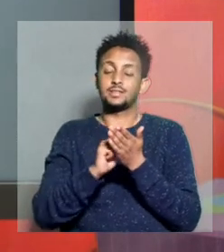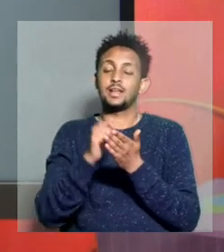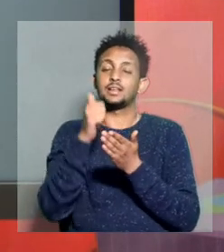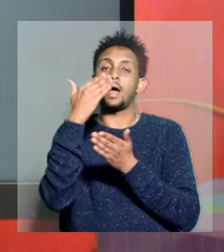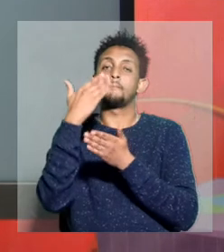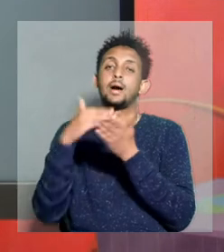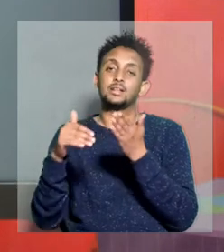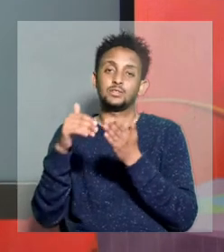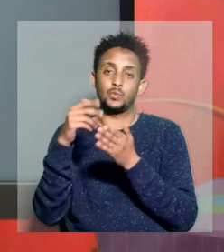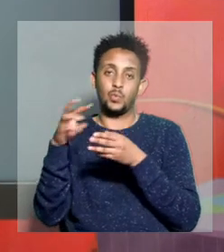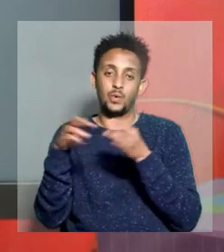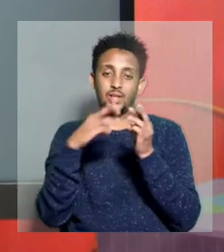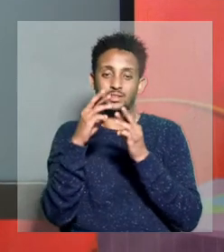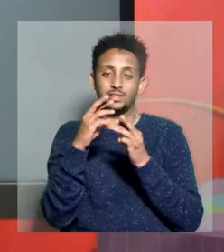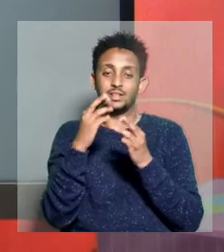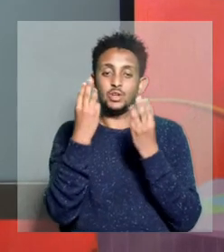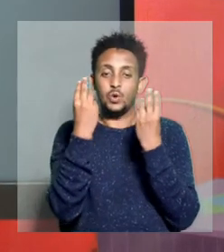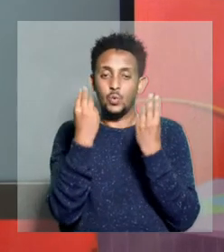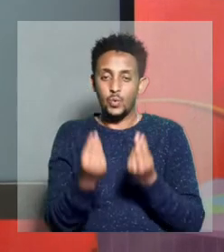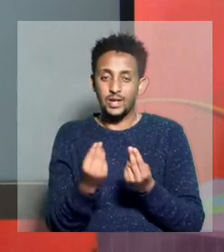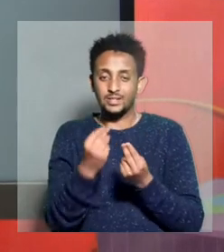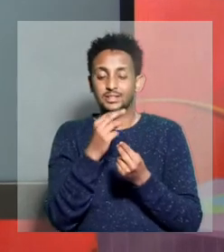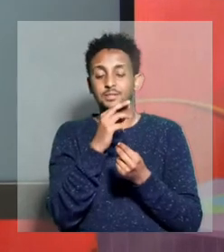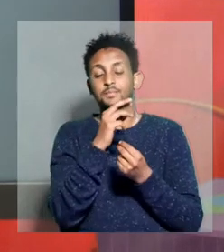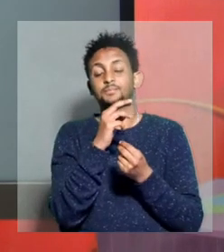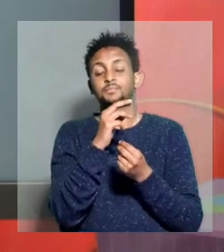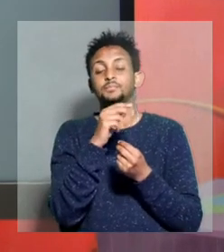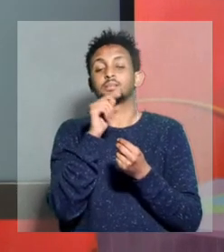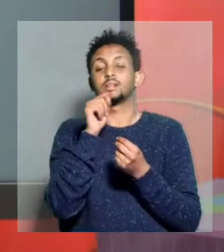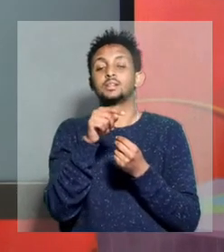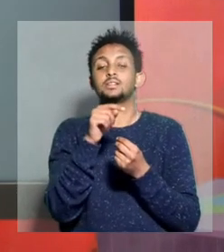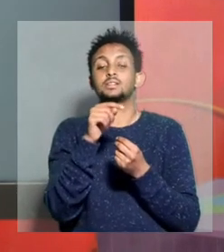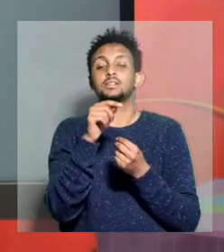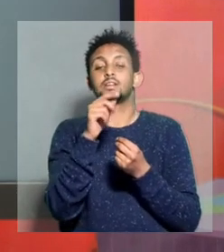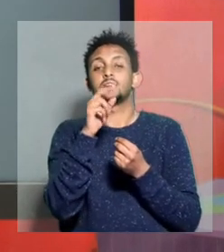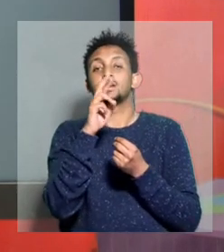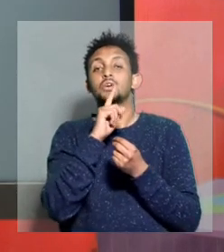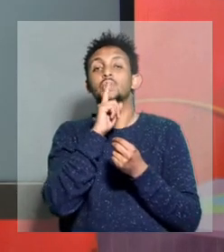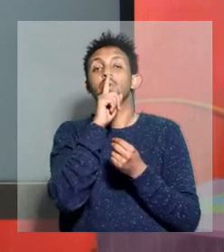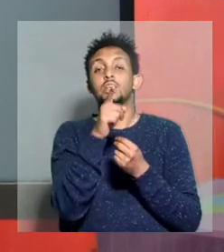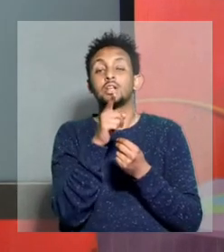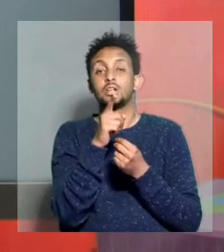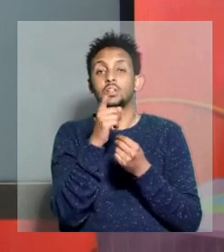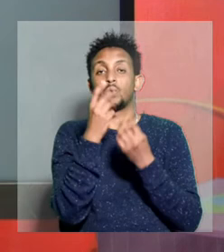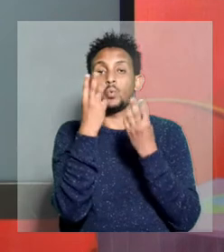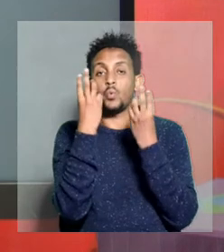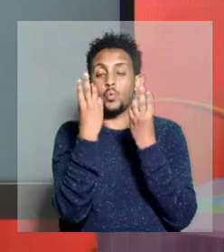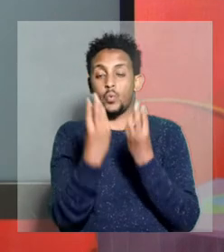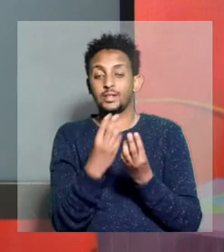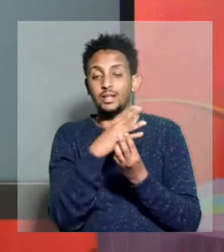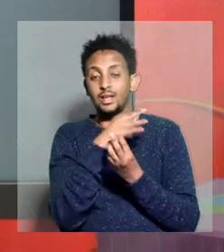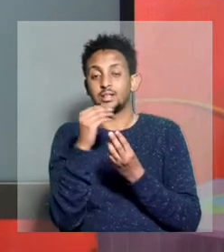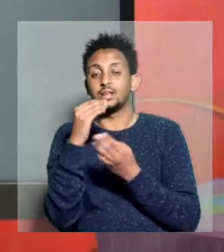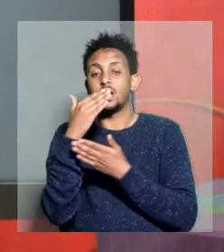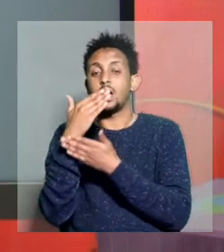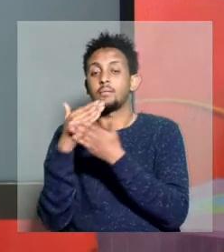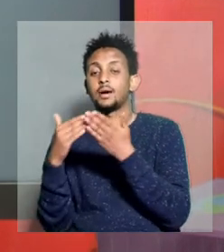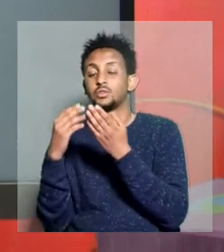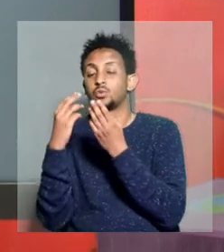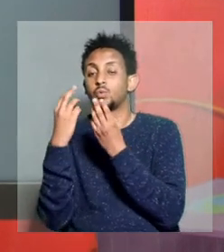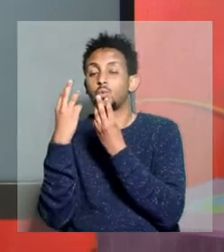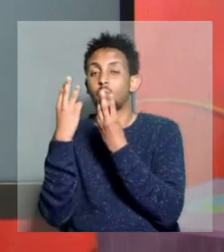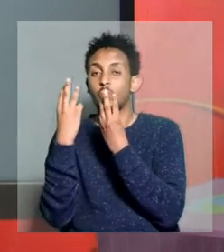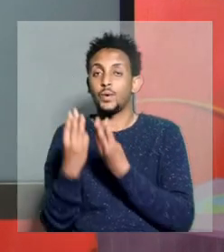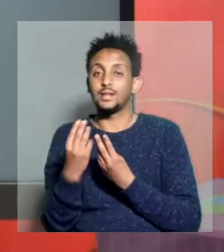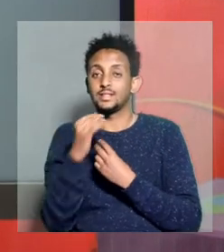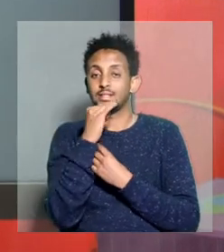weight. Real weight of a given object is measured as the object is measured in air, whereas apparent